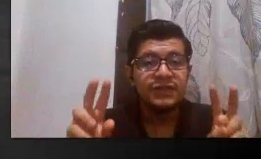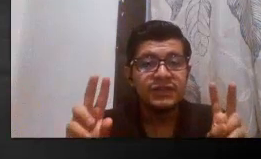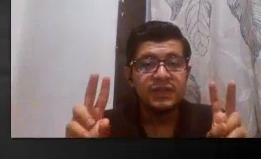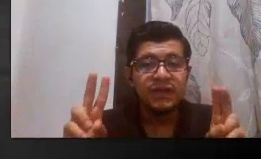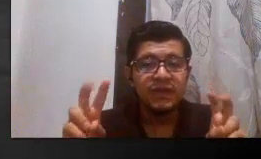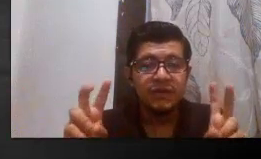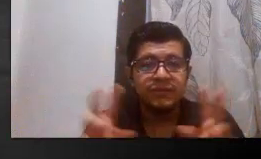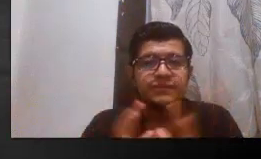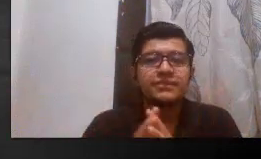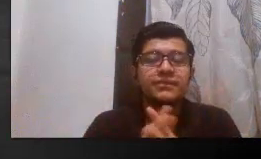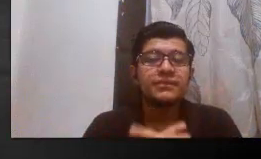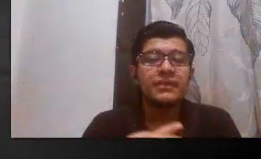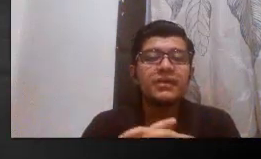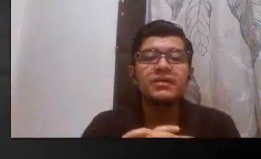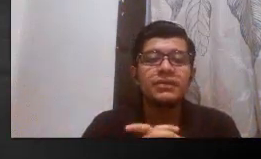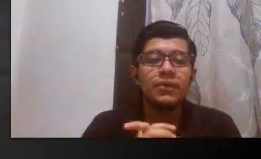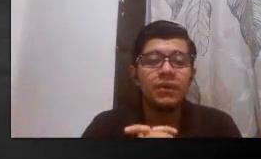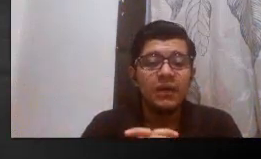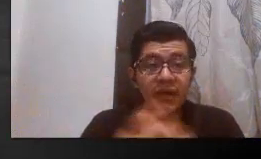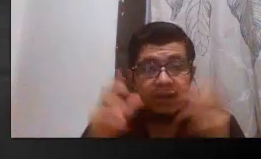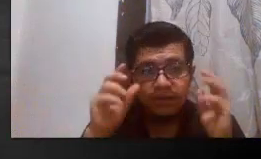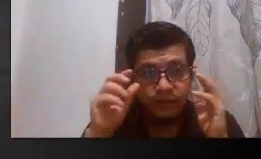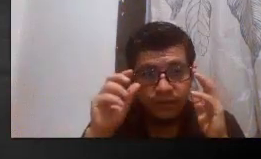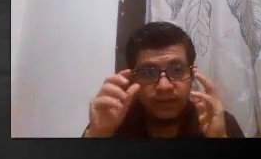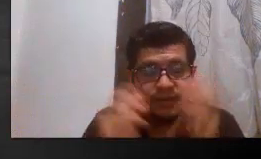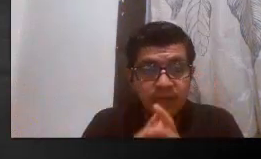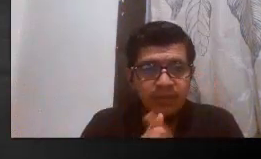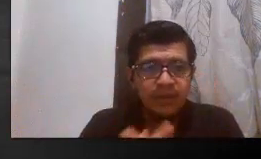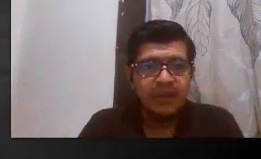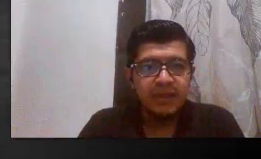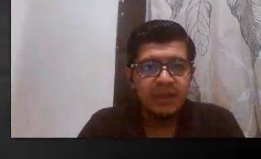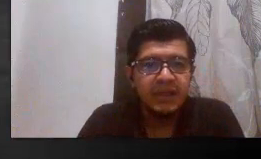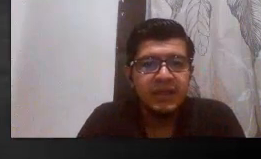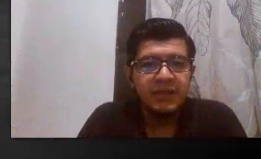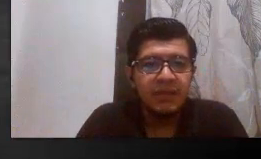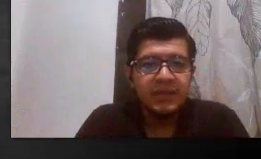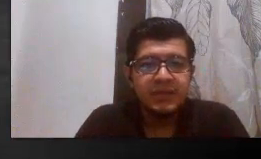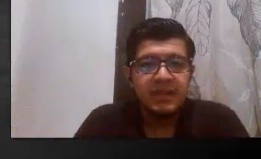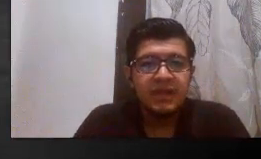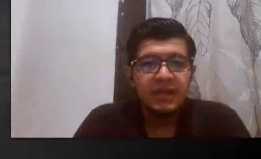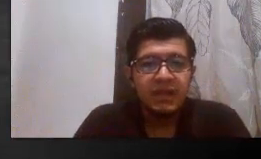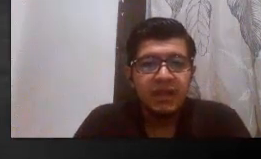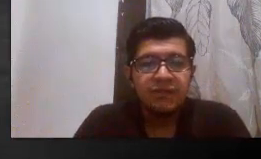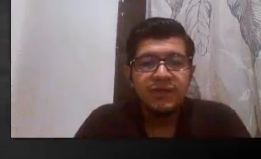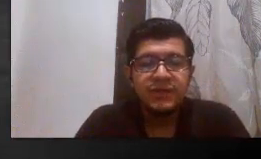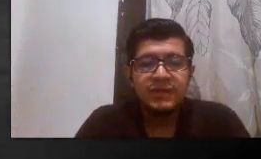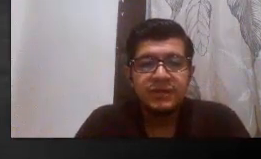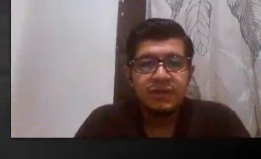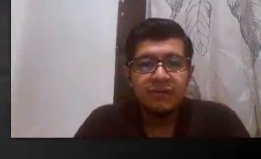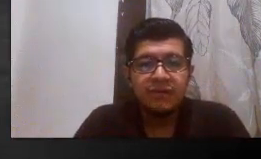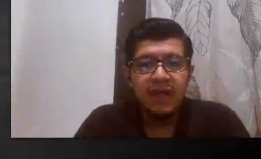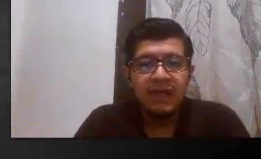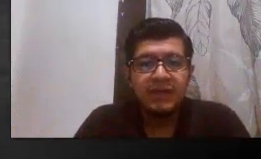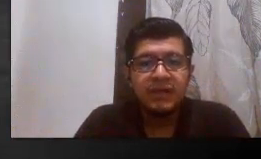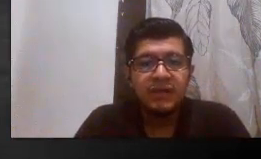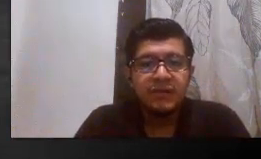For the phrase thank you. So the first one is shape, and it means the configuration